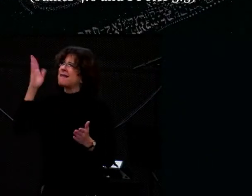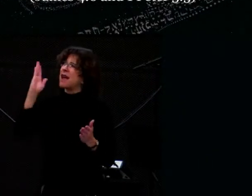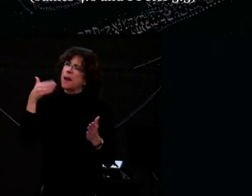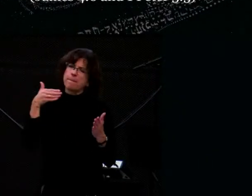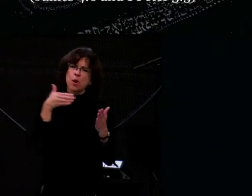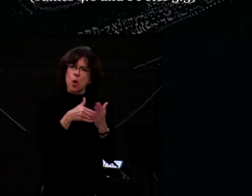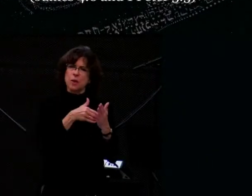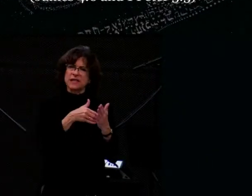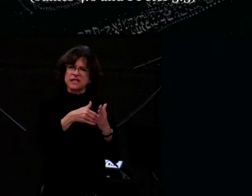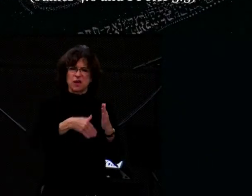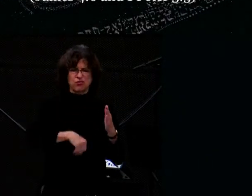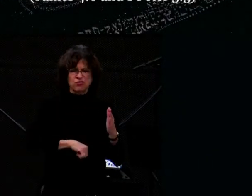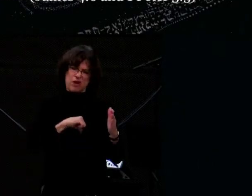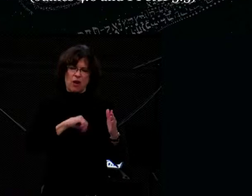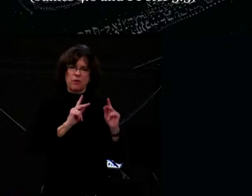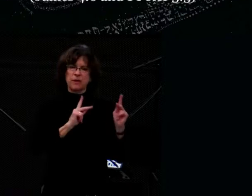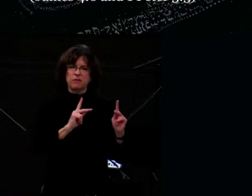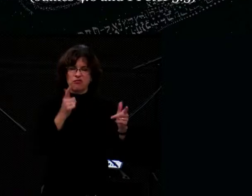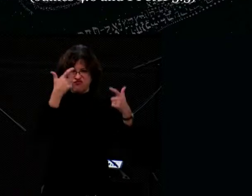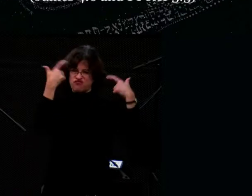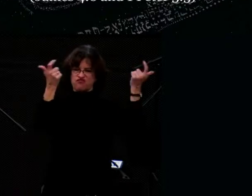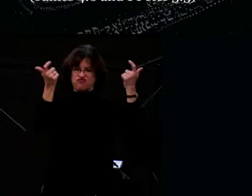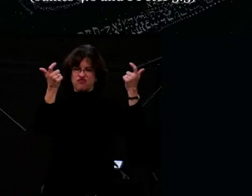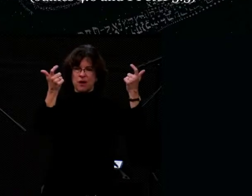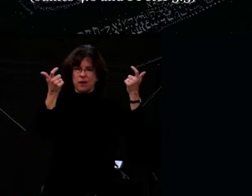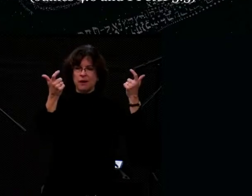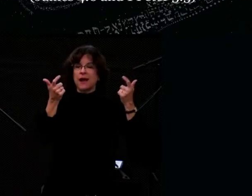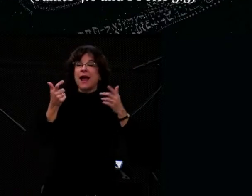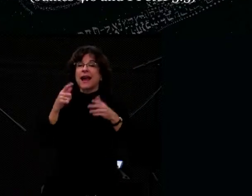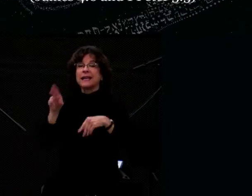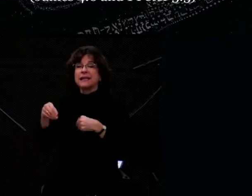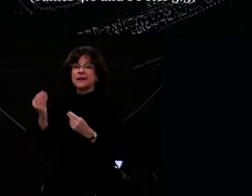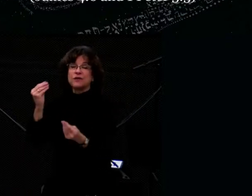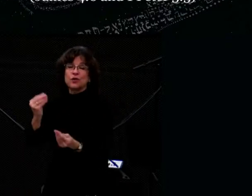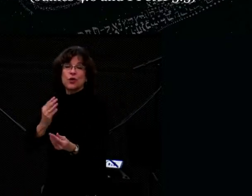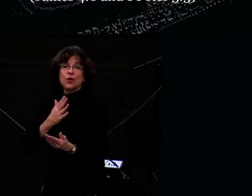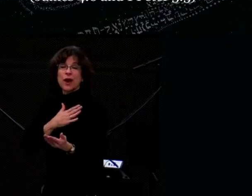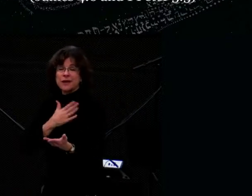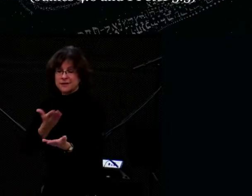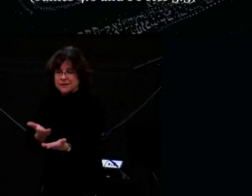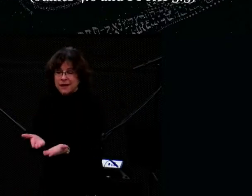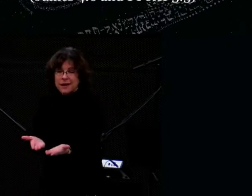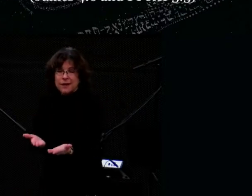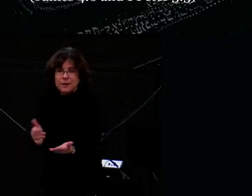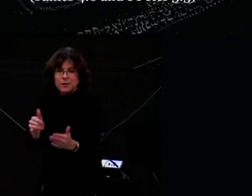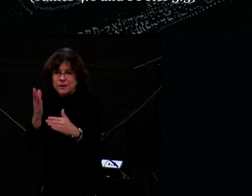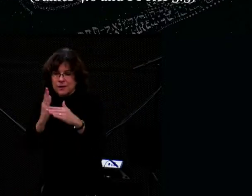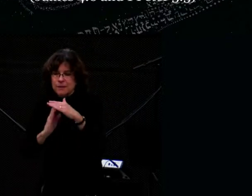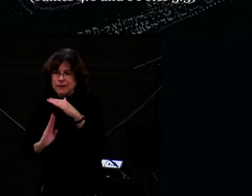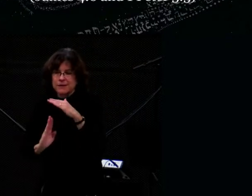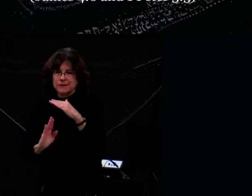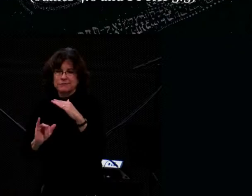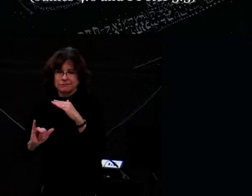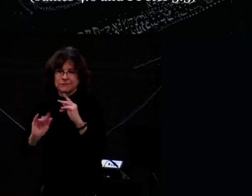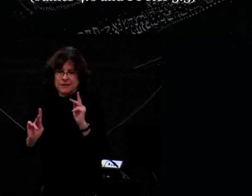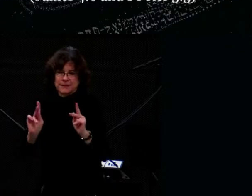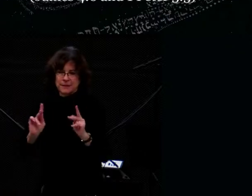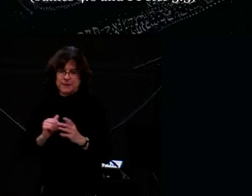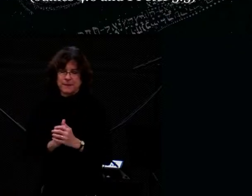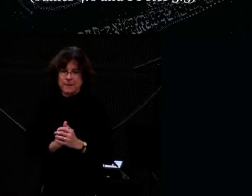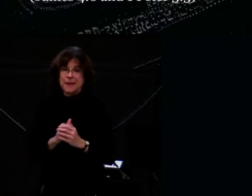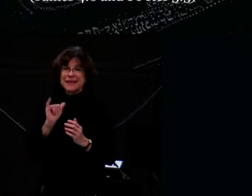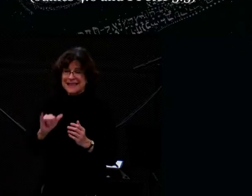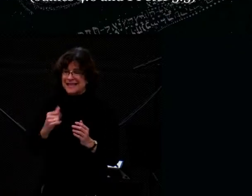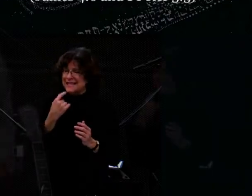to the humble. We find this all throughout the scriptures, but first of all, in Proverbs chapter 3, and then quoted again in the New Testament in